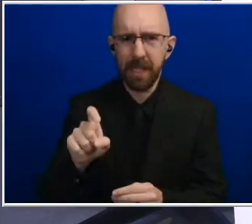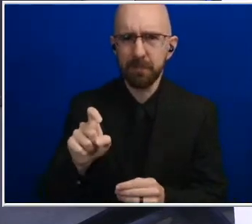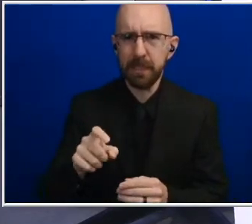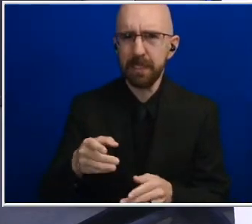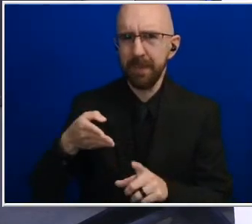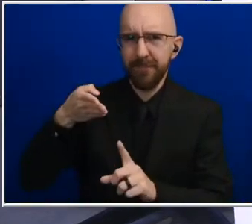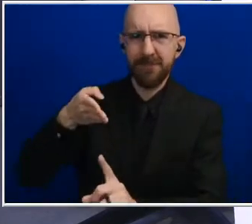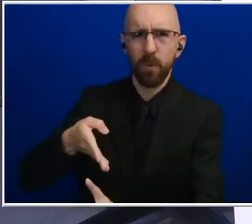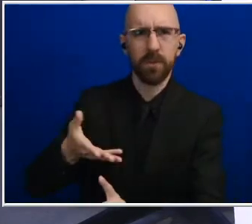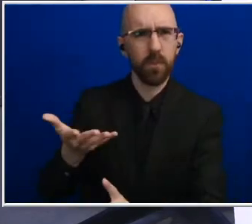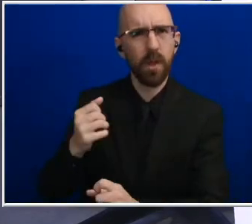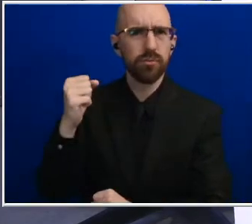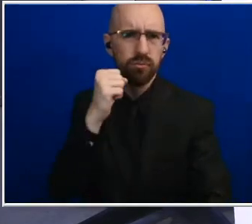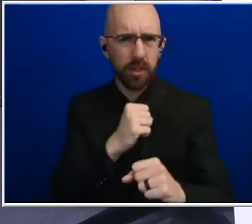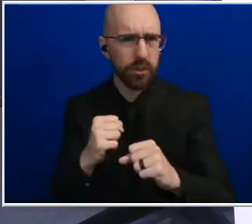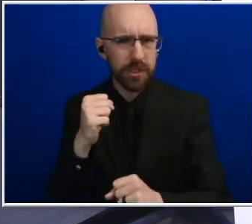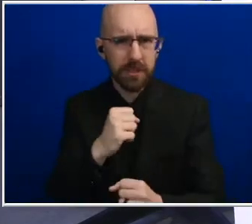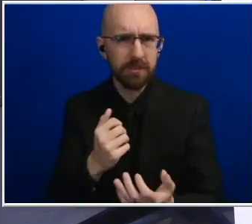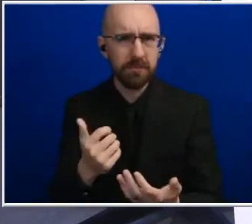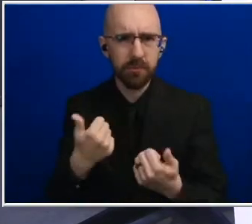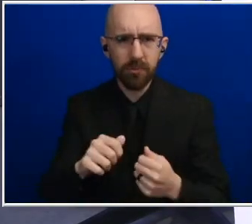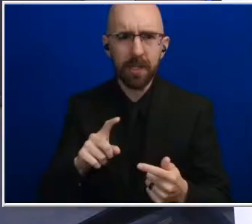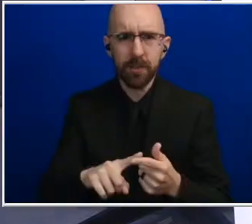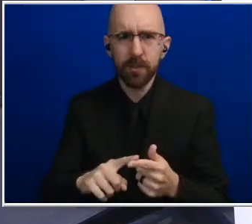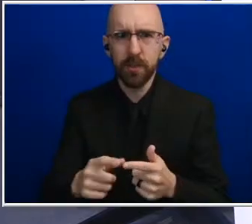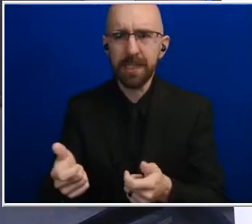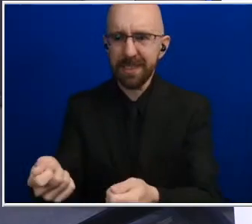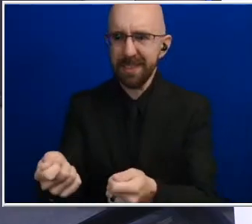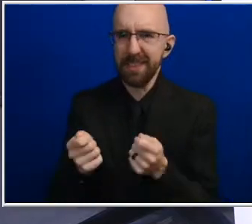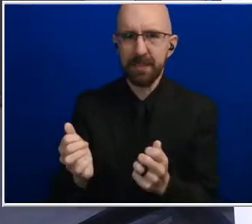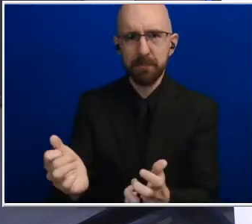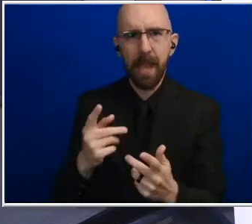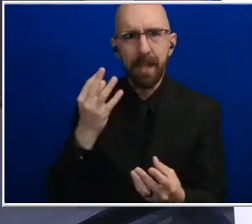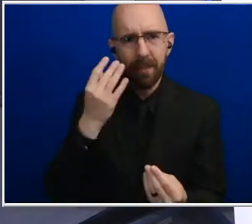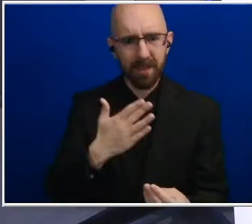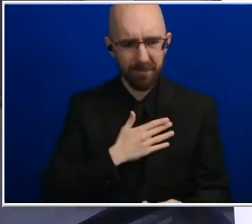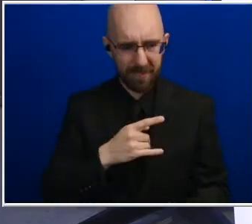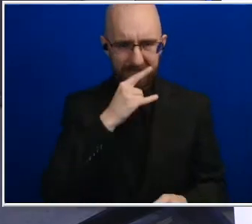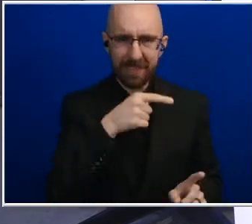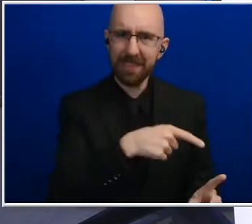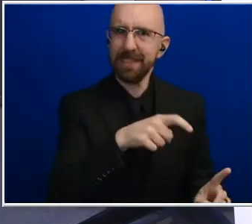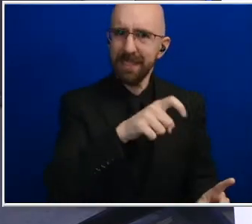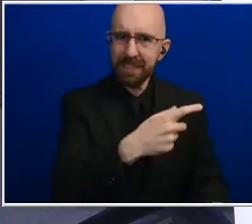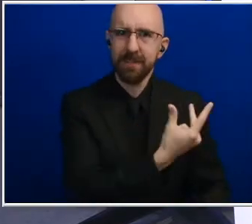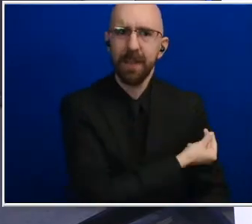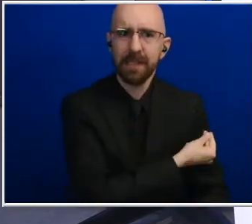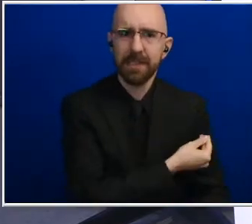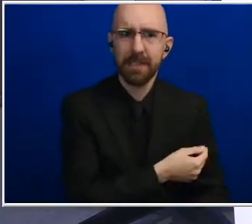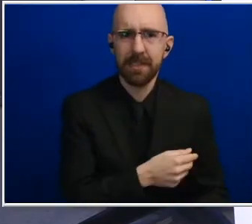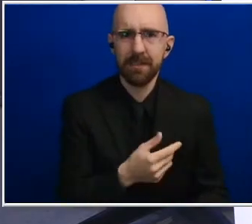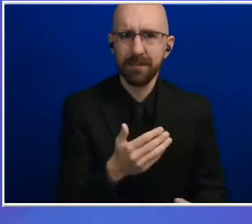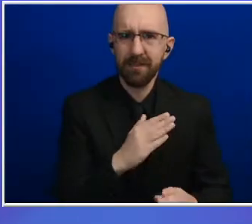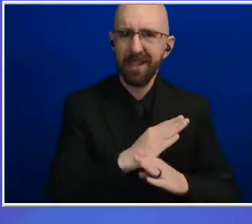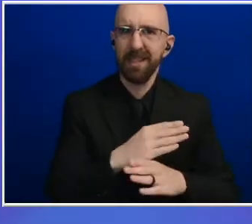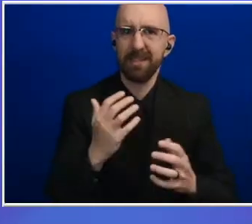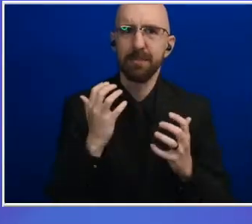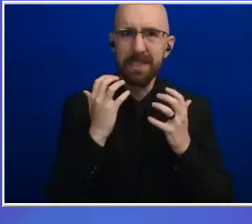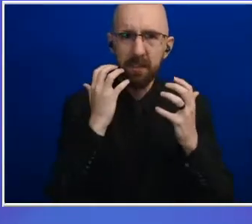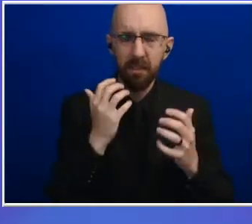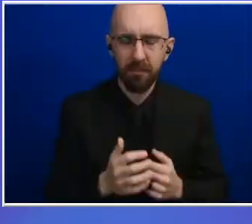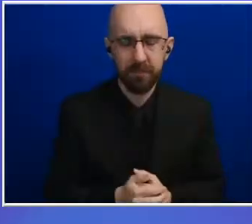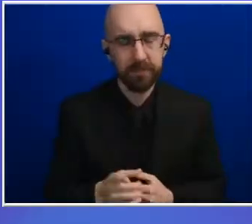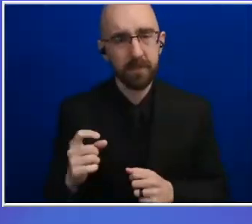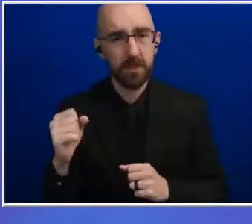strategies for trying to get people back to thinking, yeah, my kid needs to be vaccinated against measles? So, the strategies are